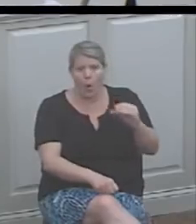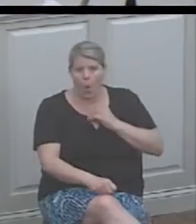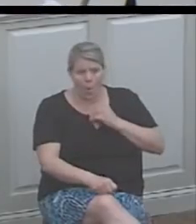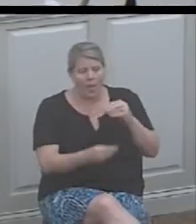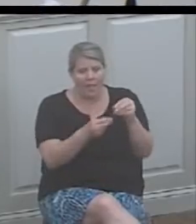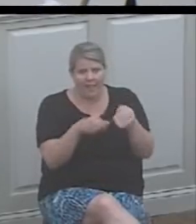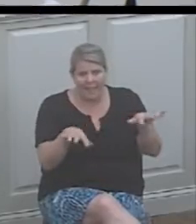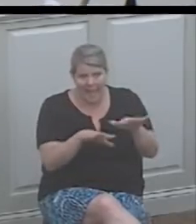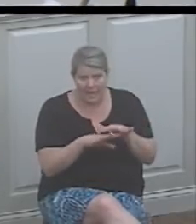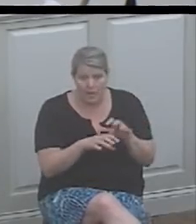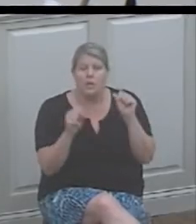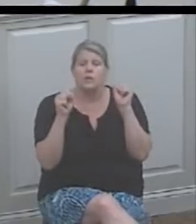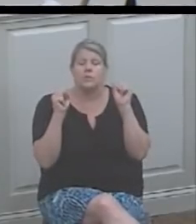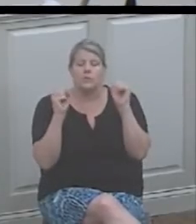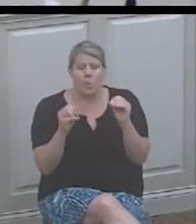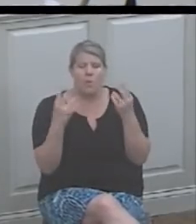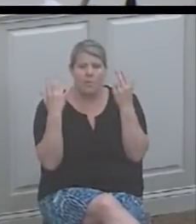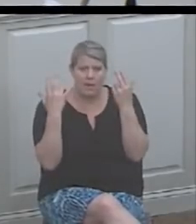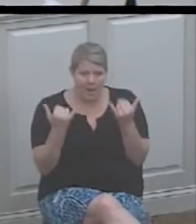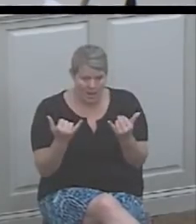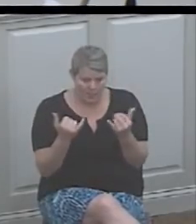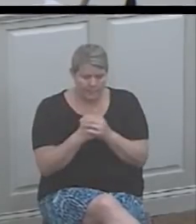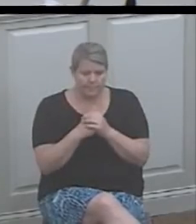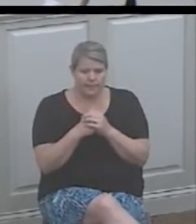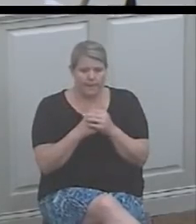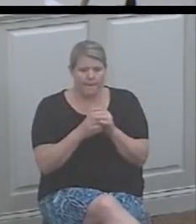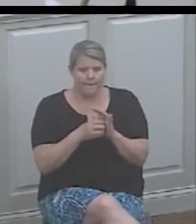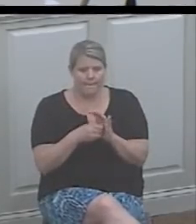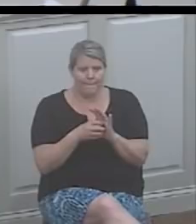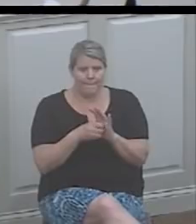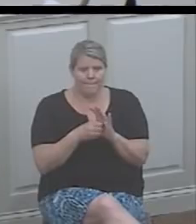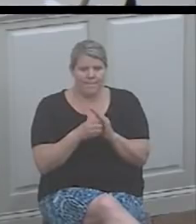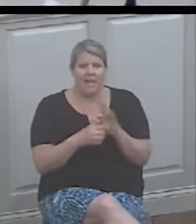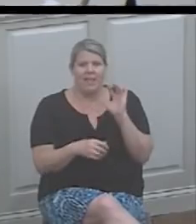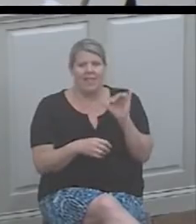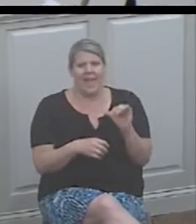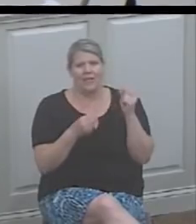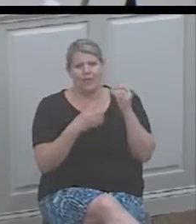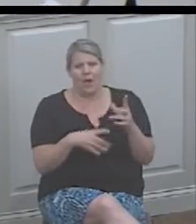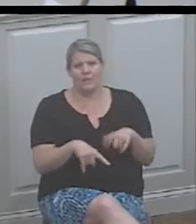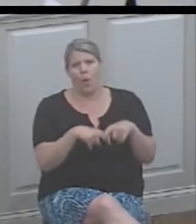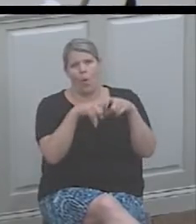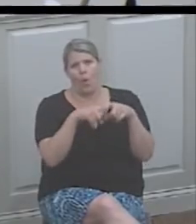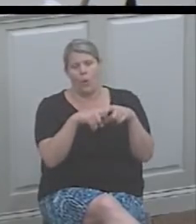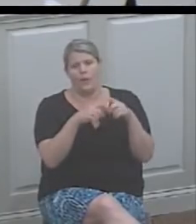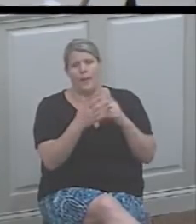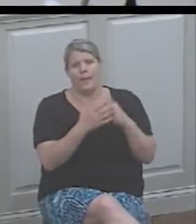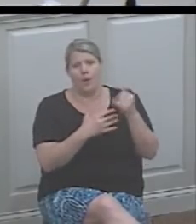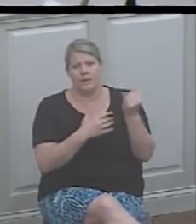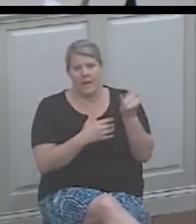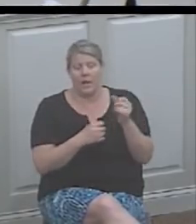if it is a drive. So therefore, it potentially holds up their project without the city quit